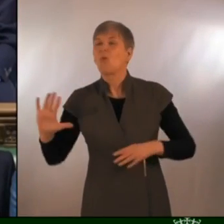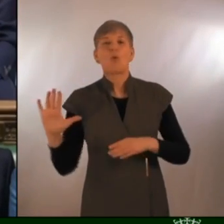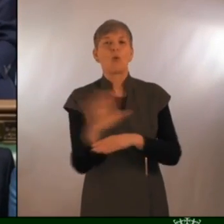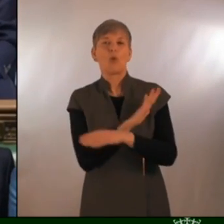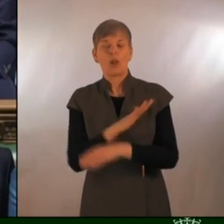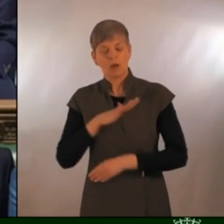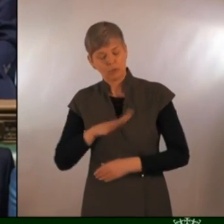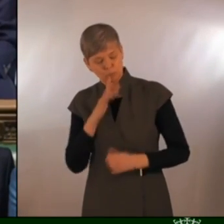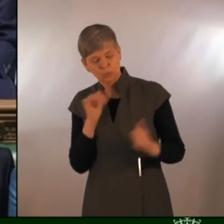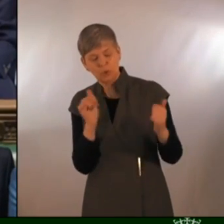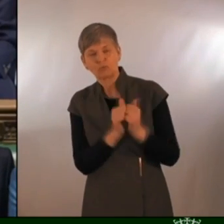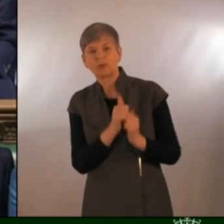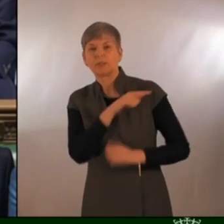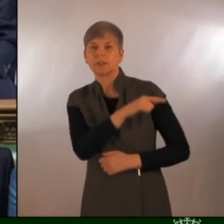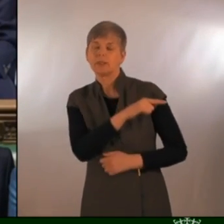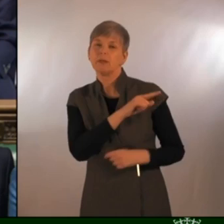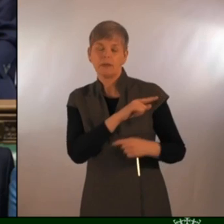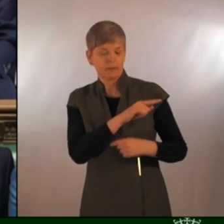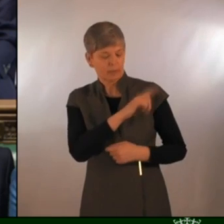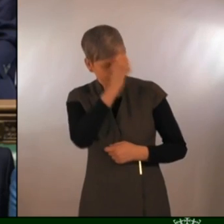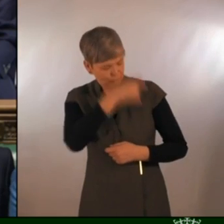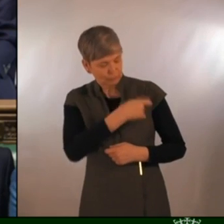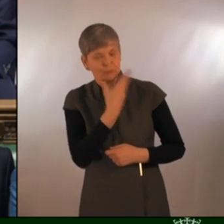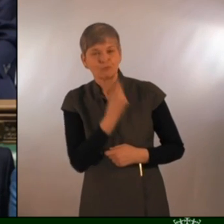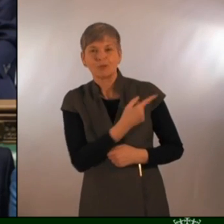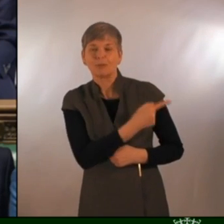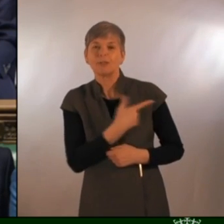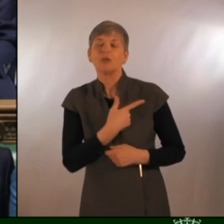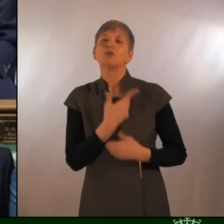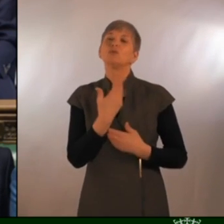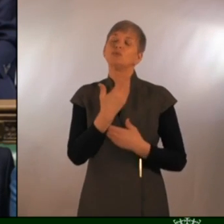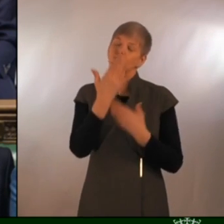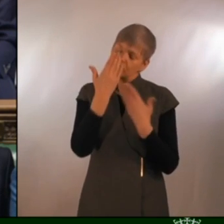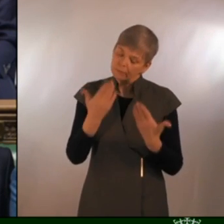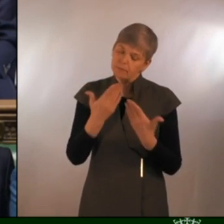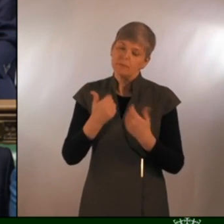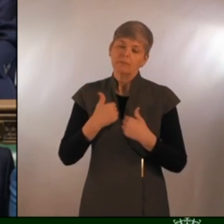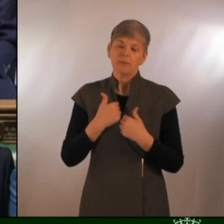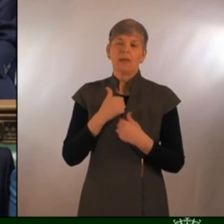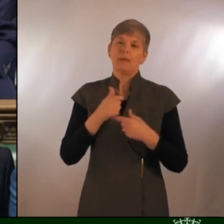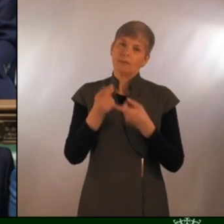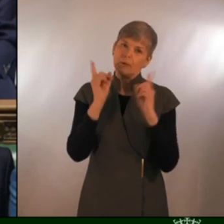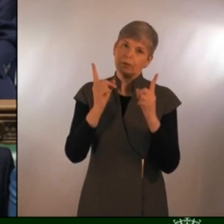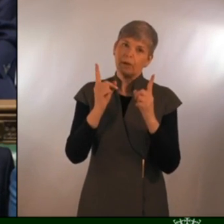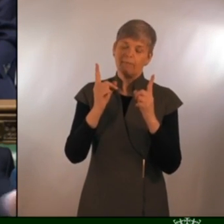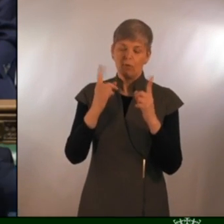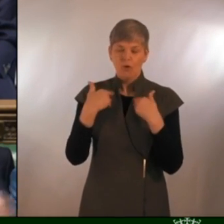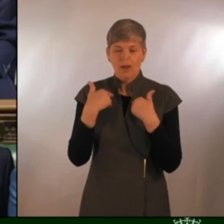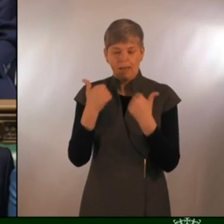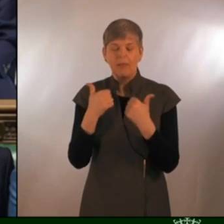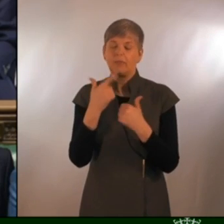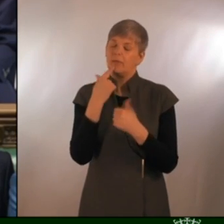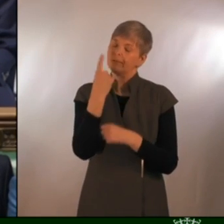join the right honourable gentleman in wishing my honourable friend, the Minister for Mental Health, a speedy recovery. And I